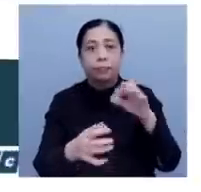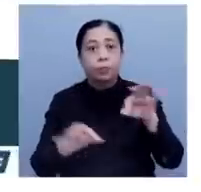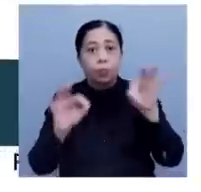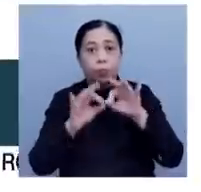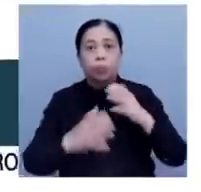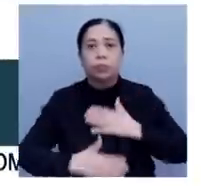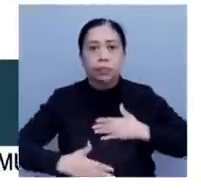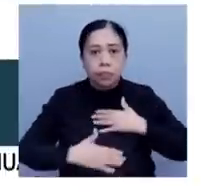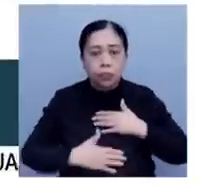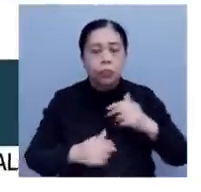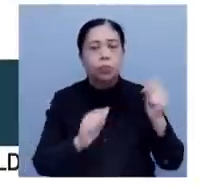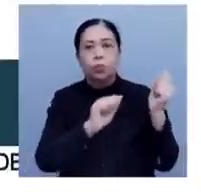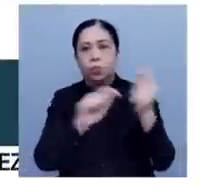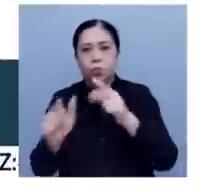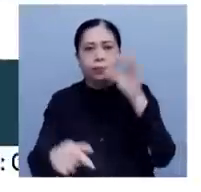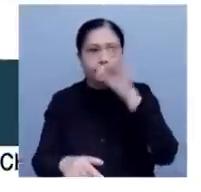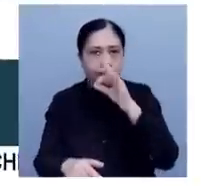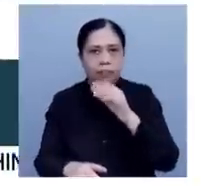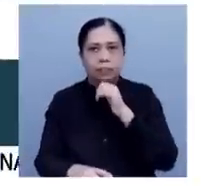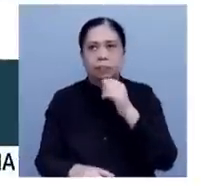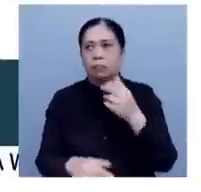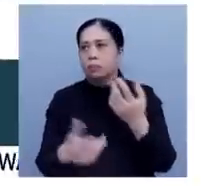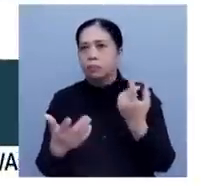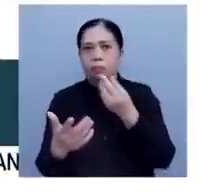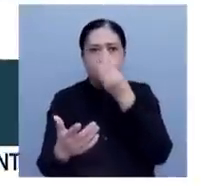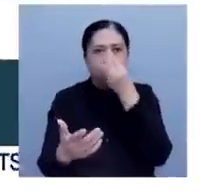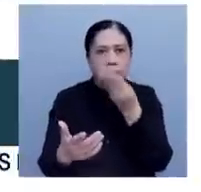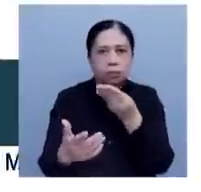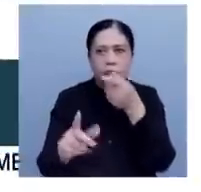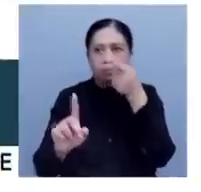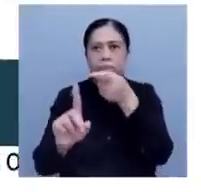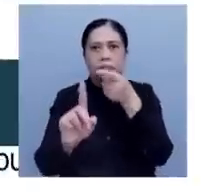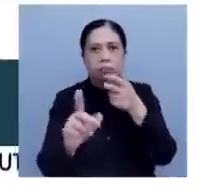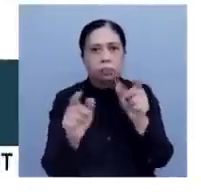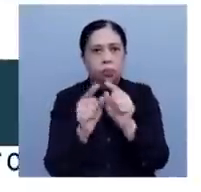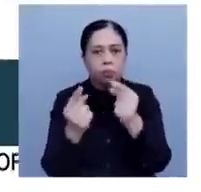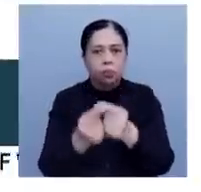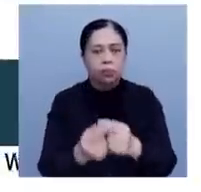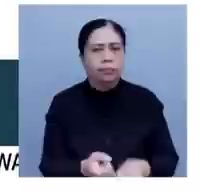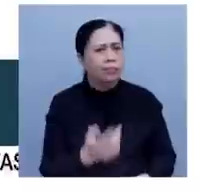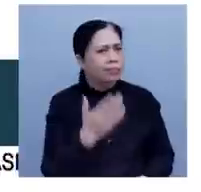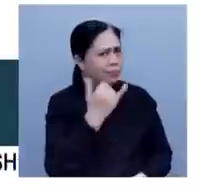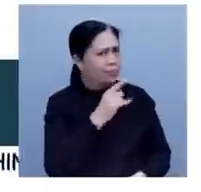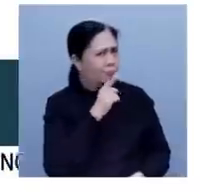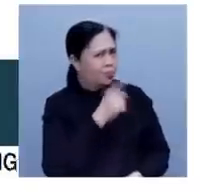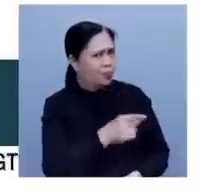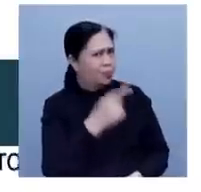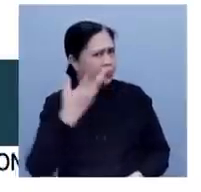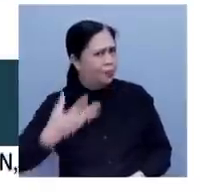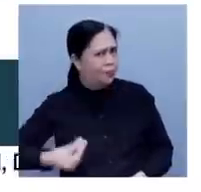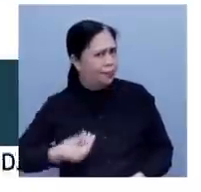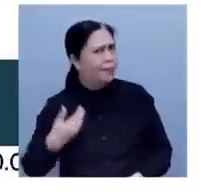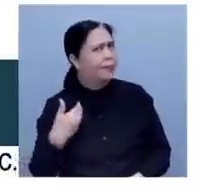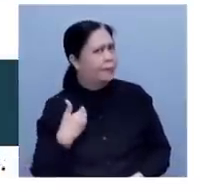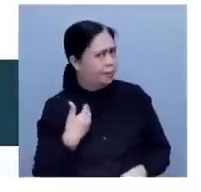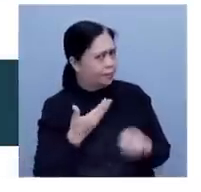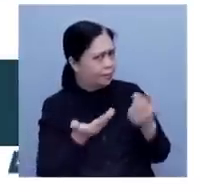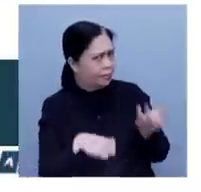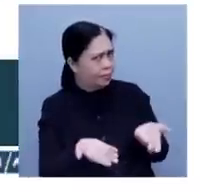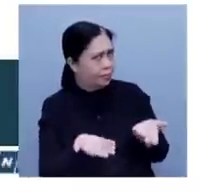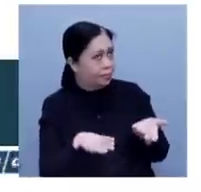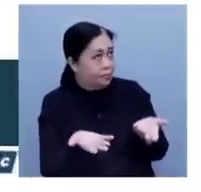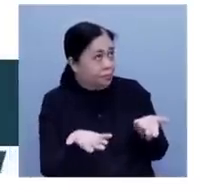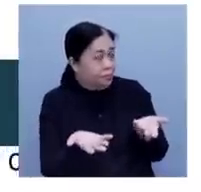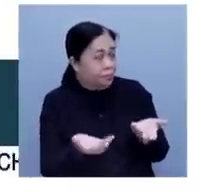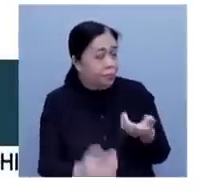every Filipino and not by anyone in particular. Why are you so sure that corruption had a hand in